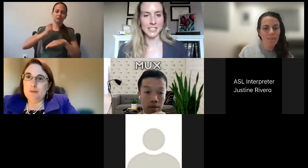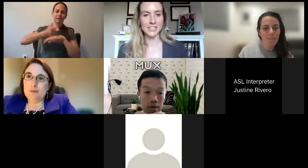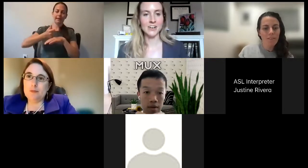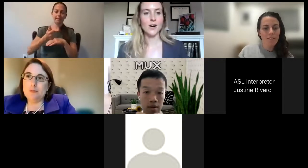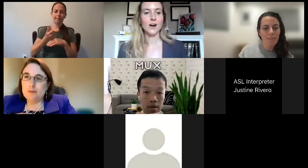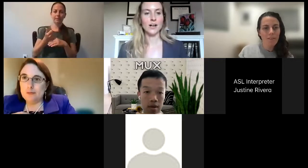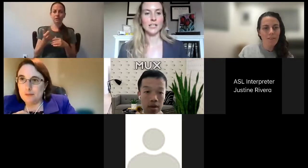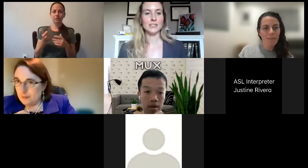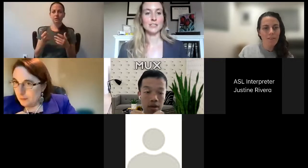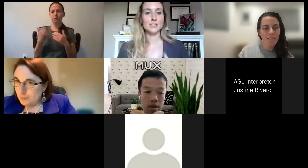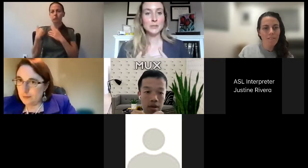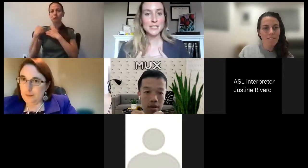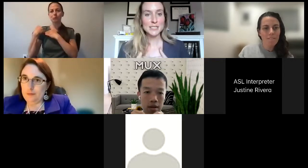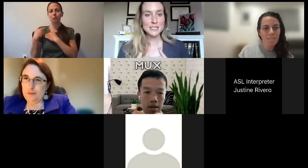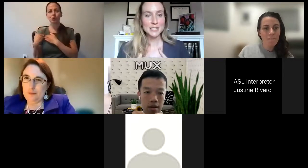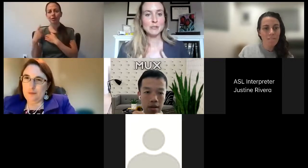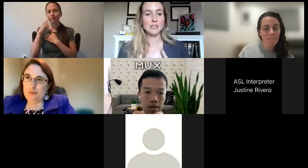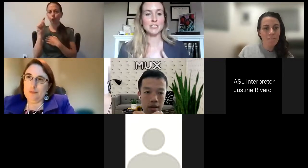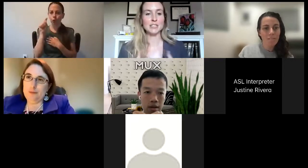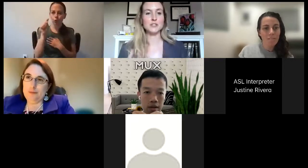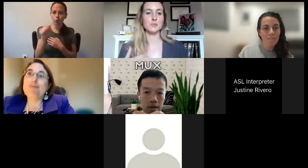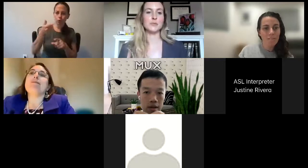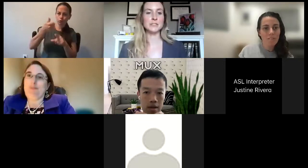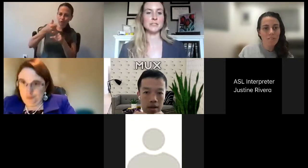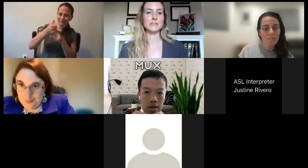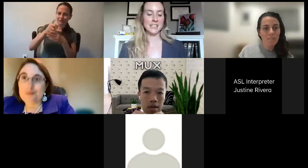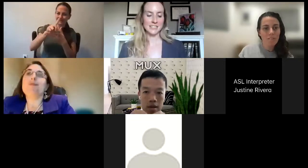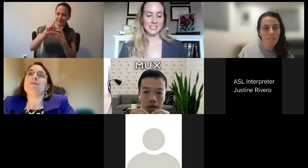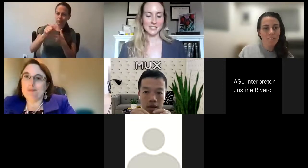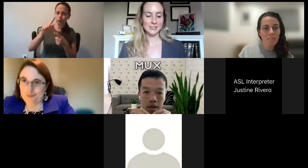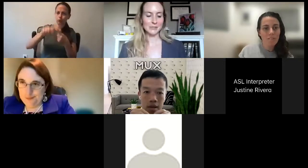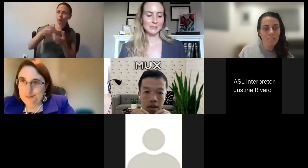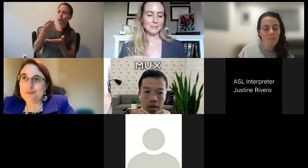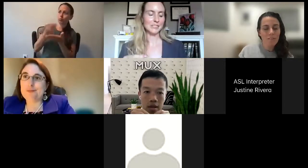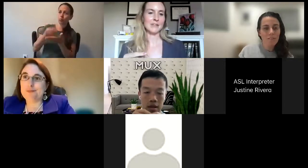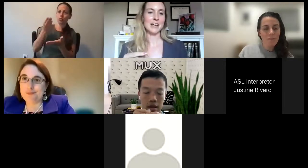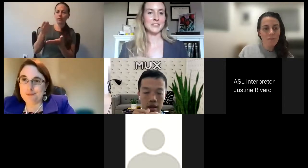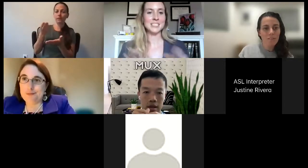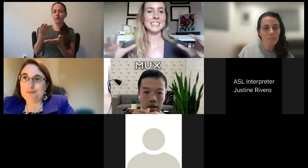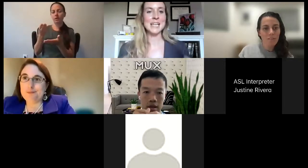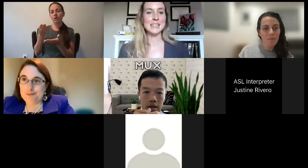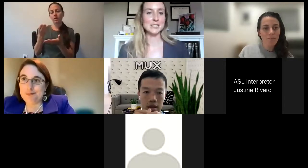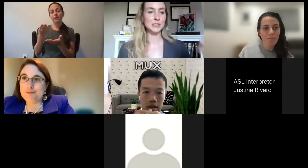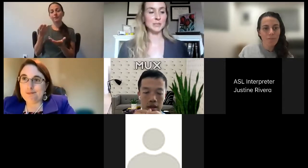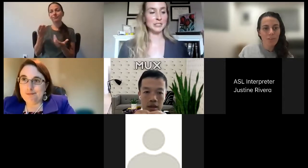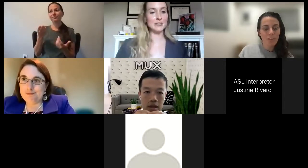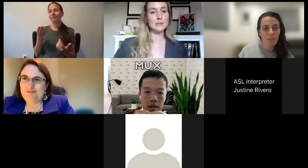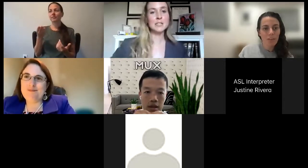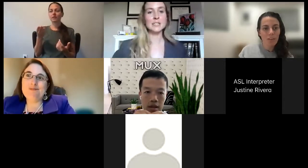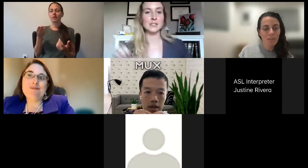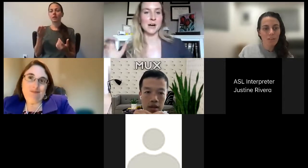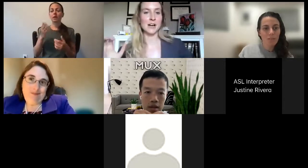huge burden on you as the disabled person to prove that there's this nexus between